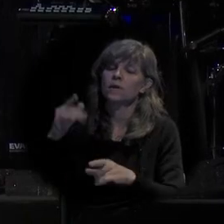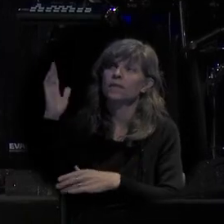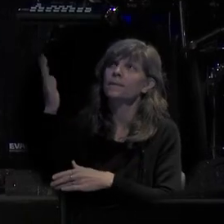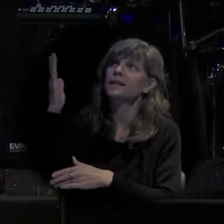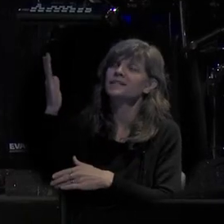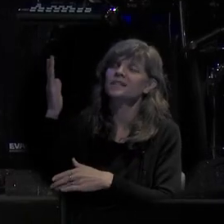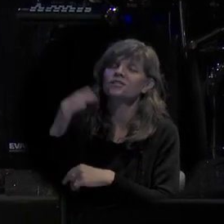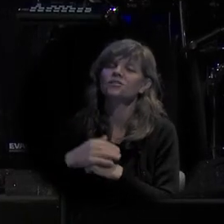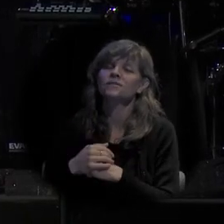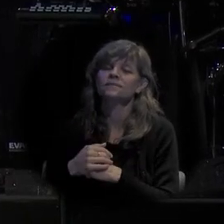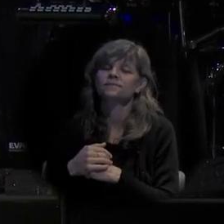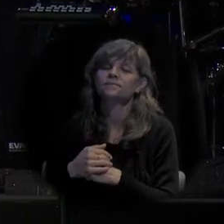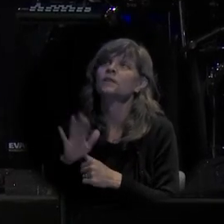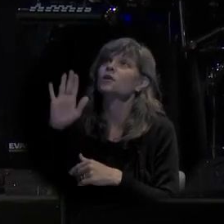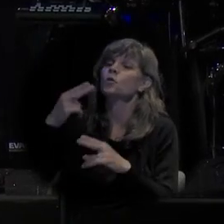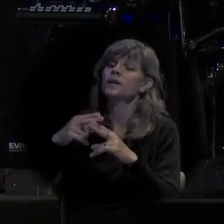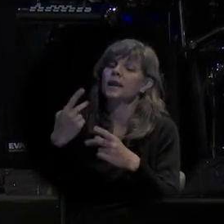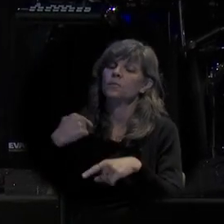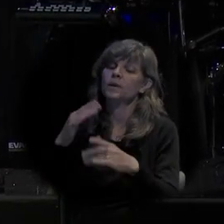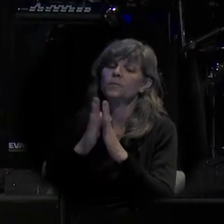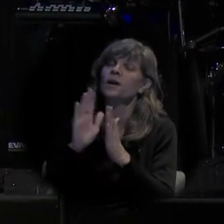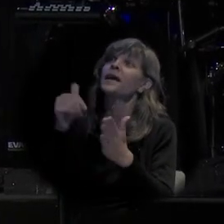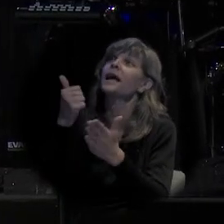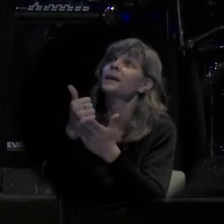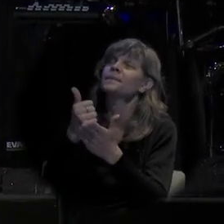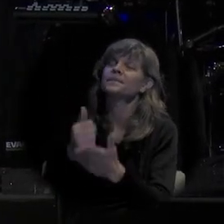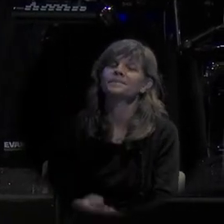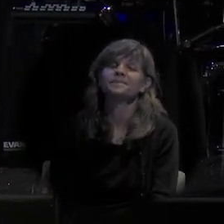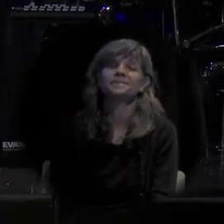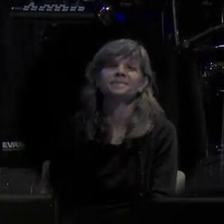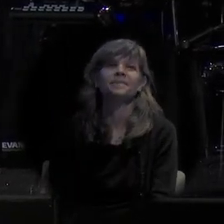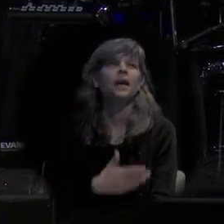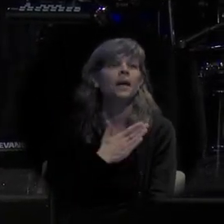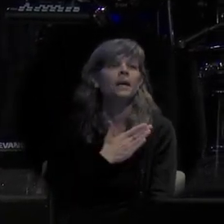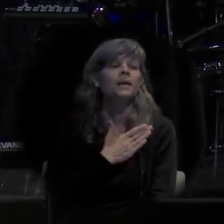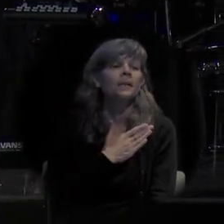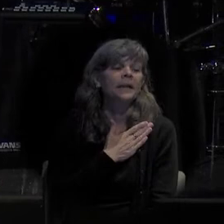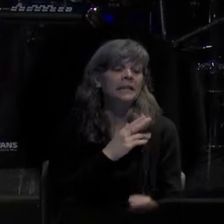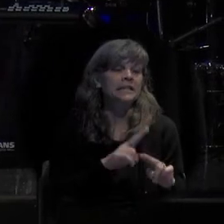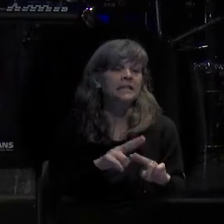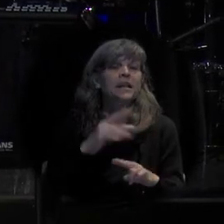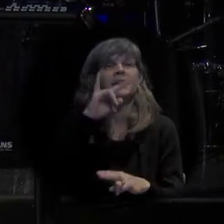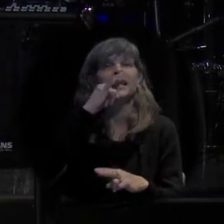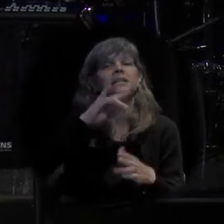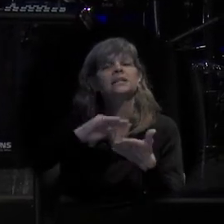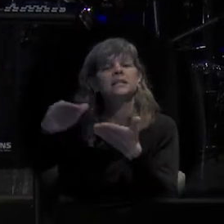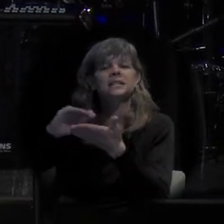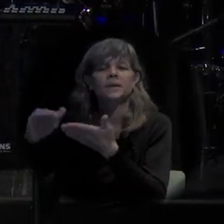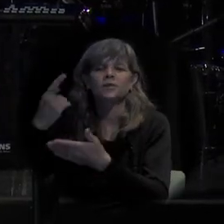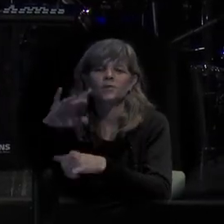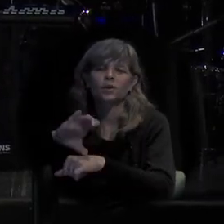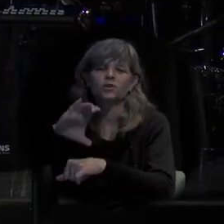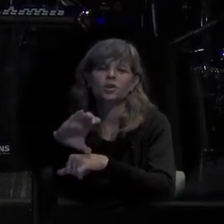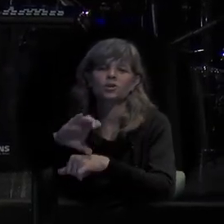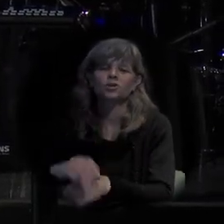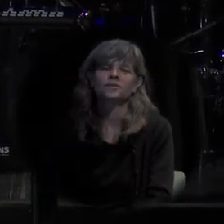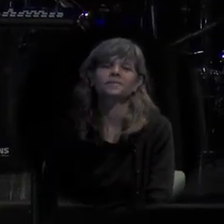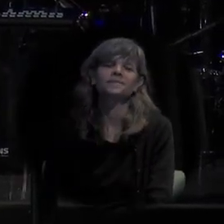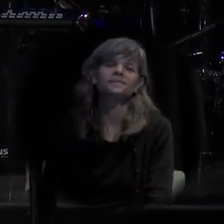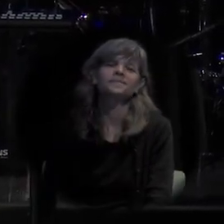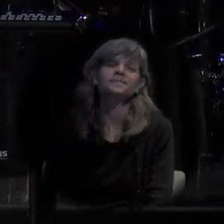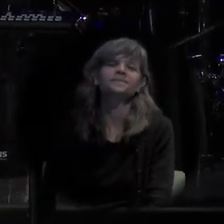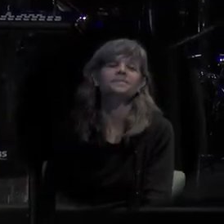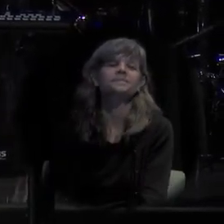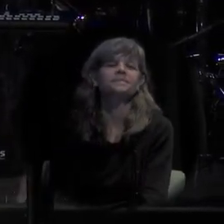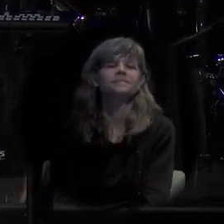message. And in your name we pray, amen. Kids are dismissed for Kids Church, and you may have a